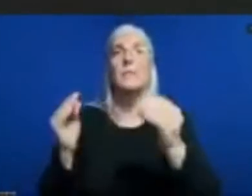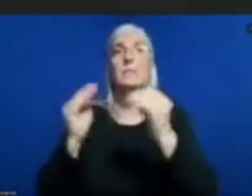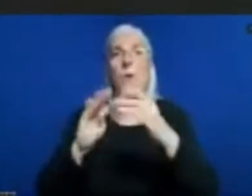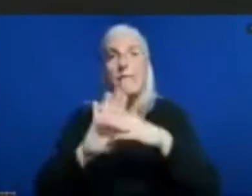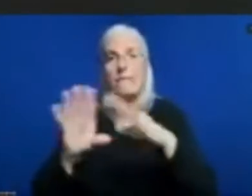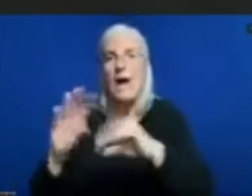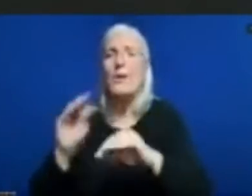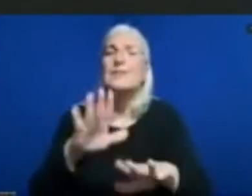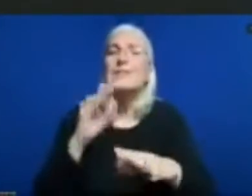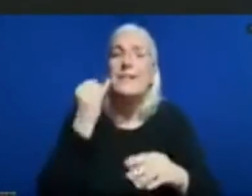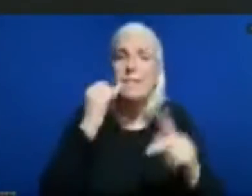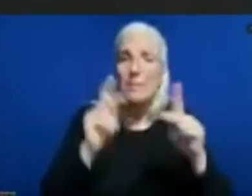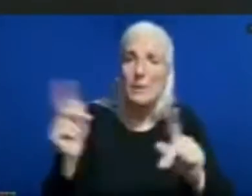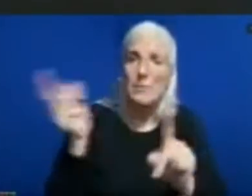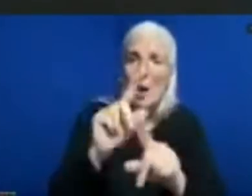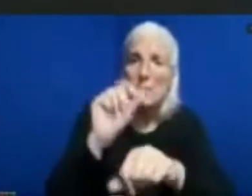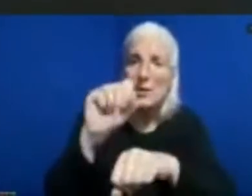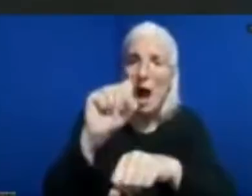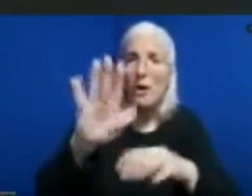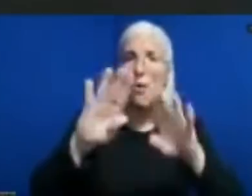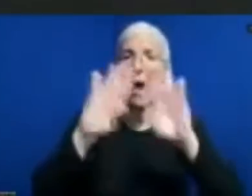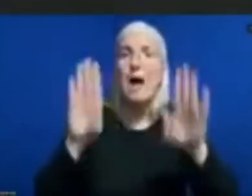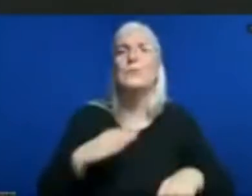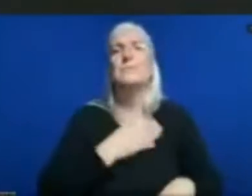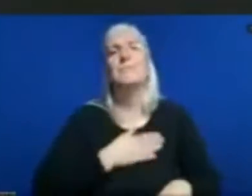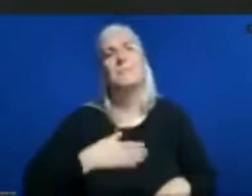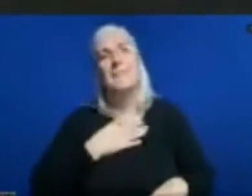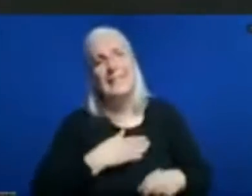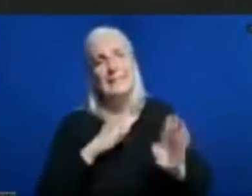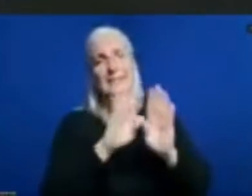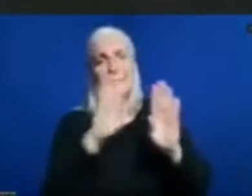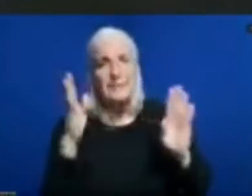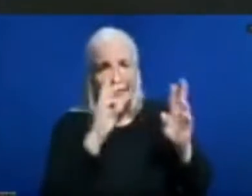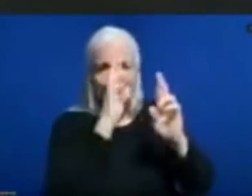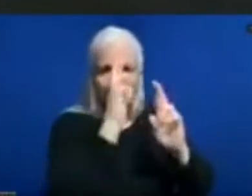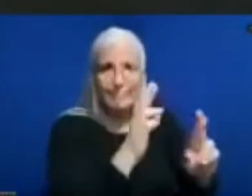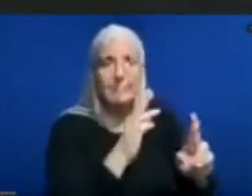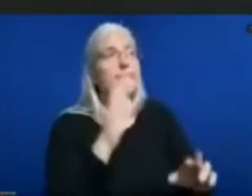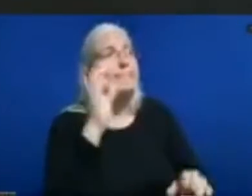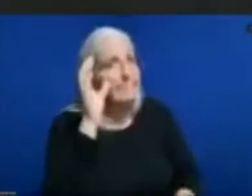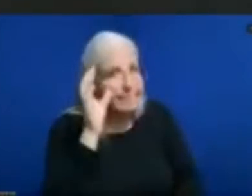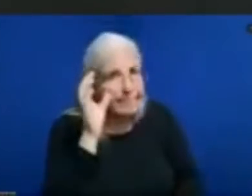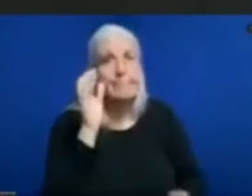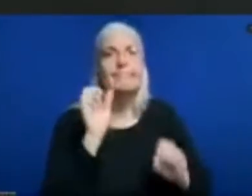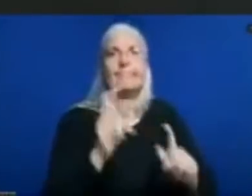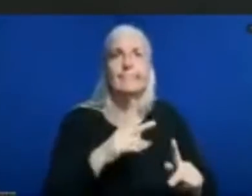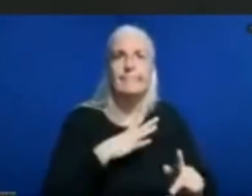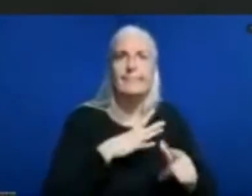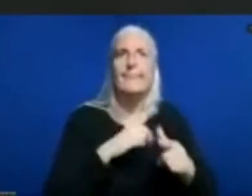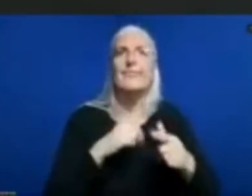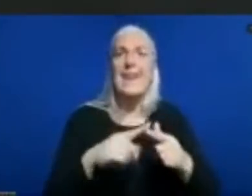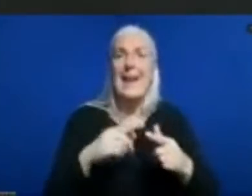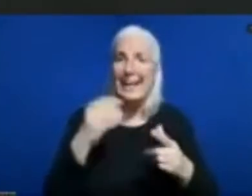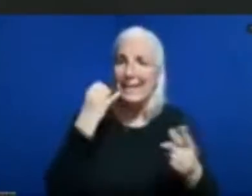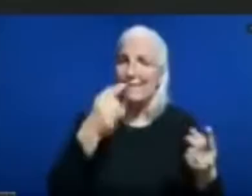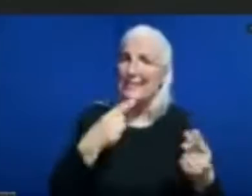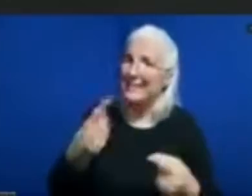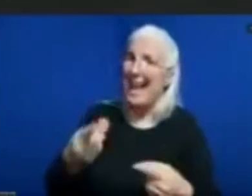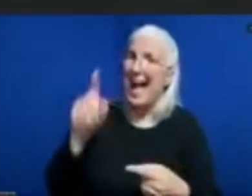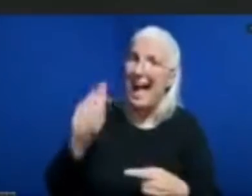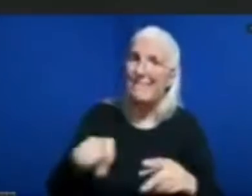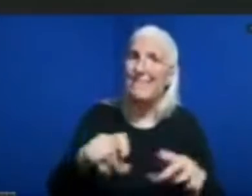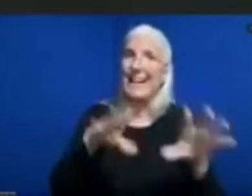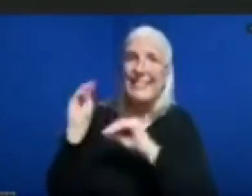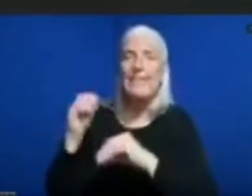door. And if you get those orders, I ask that you comply with them. It does cause a hardship when we have people